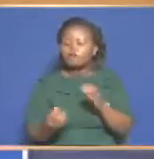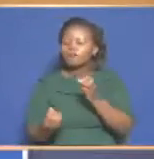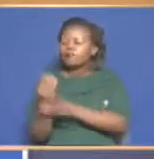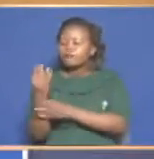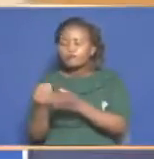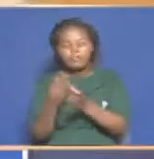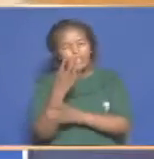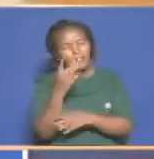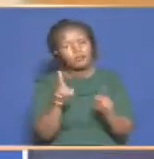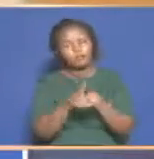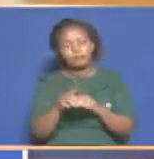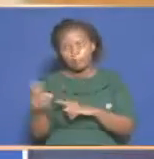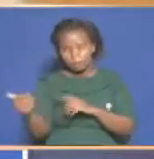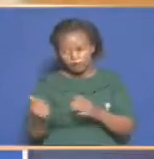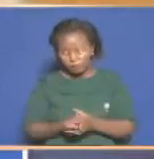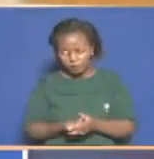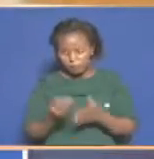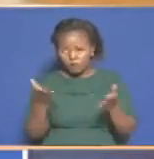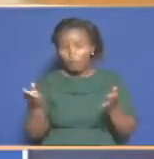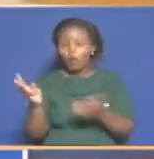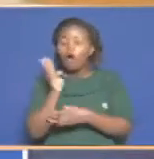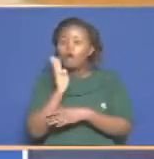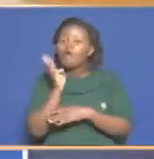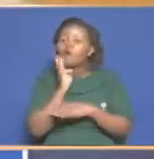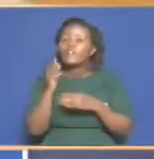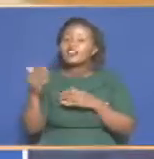utakuja vande hii. Sasa maji imekuwa karibu.